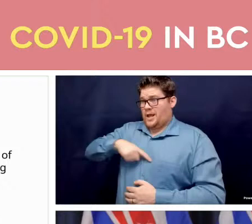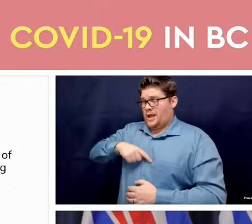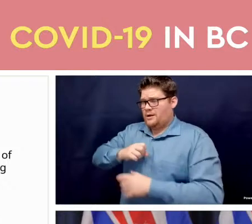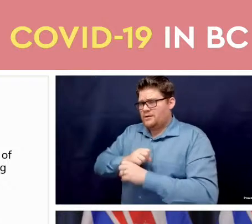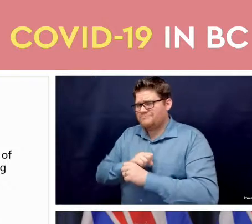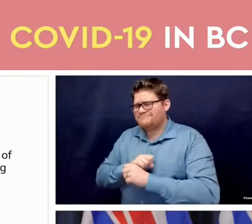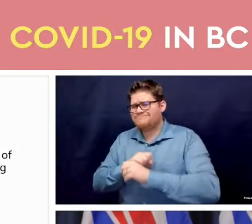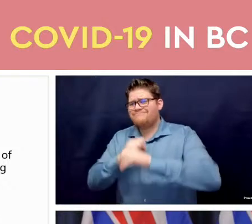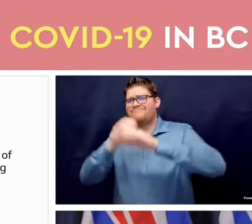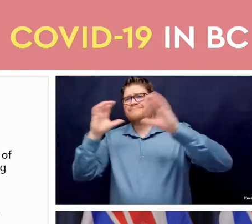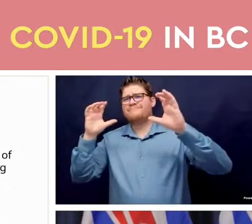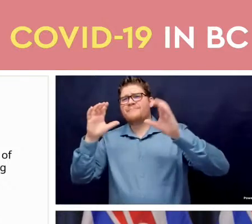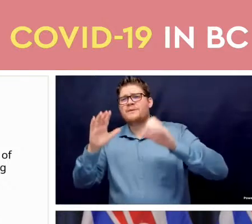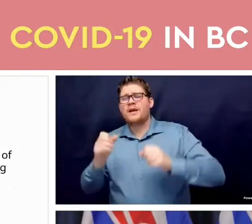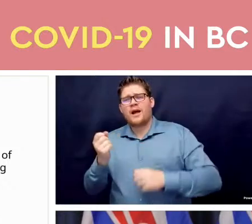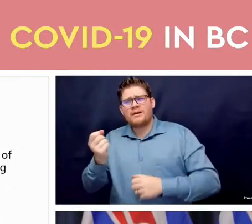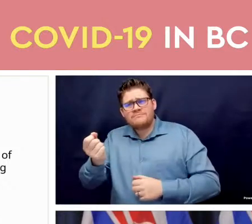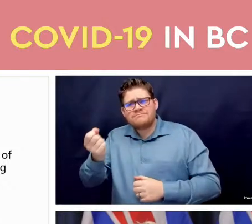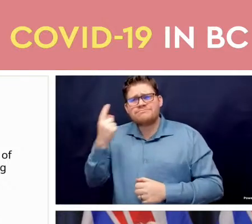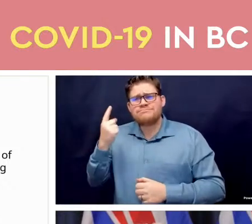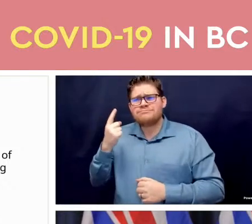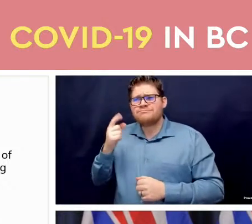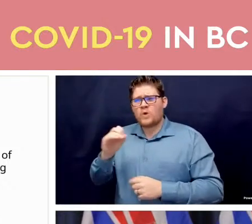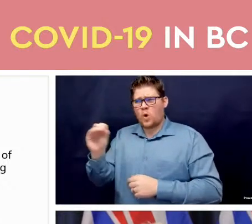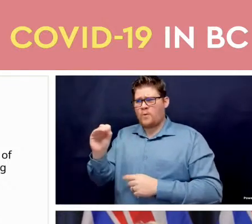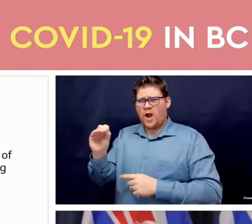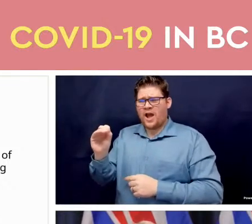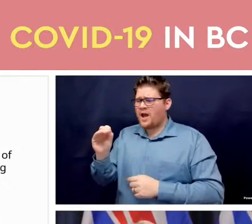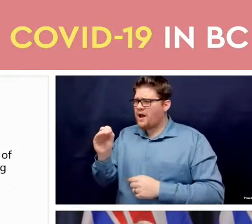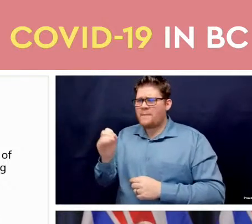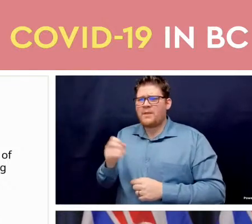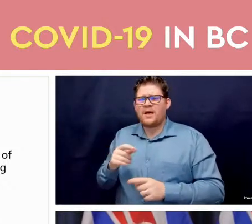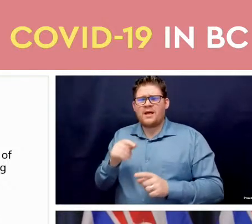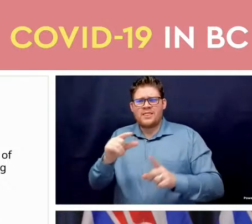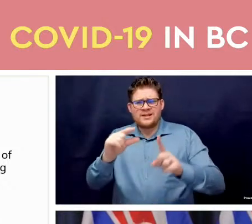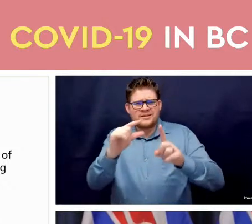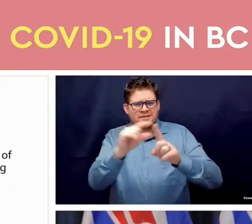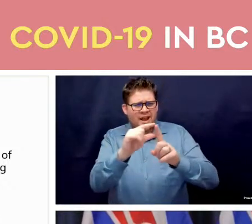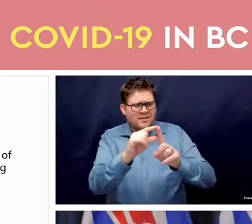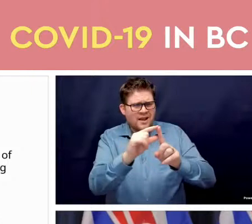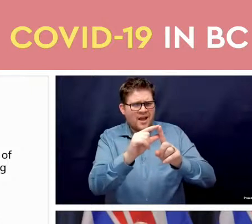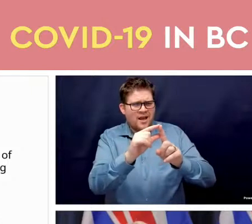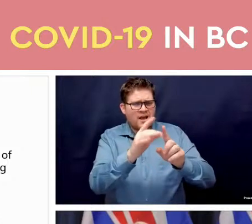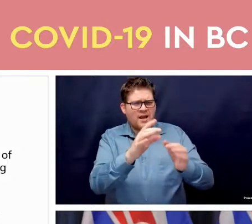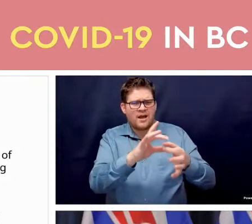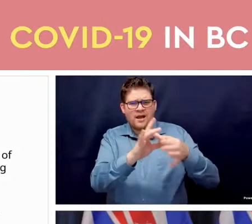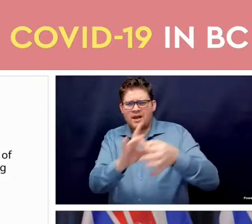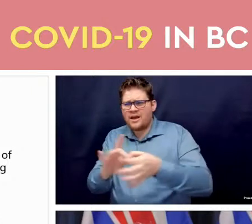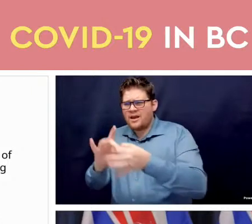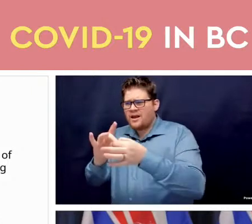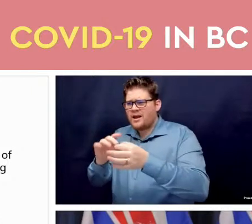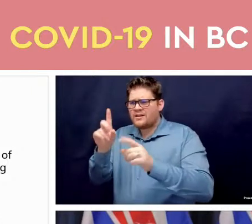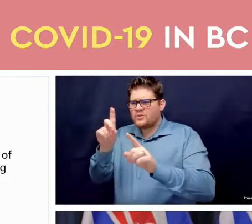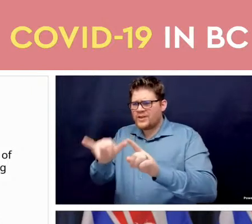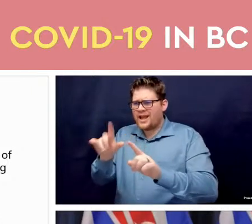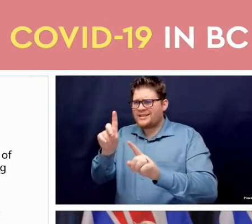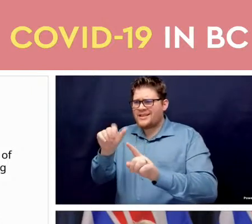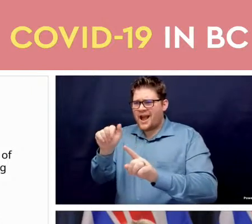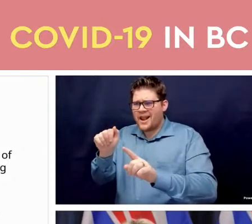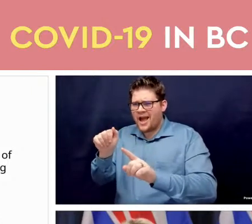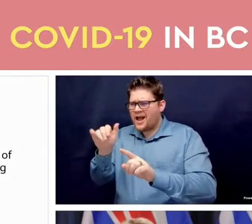cases, and this was something that became apparent when we started to have rapidly increasing cases in the interior in the